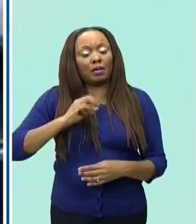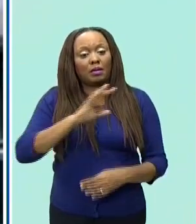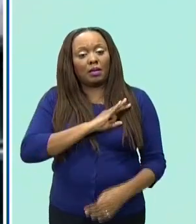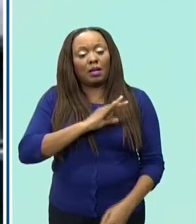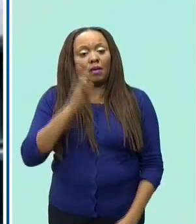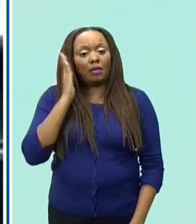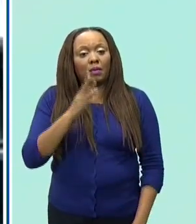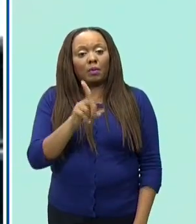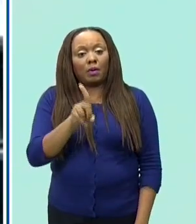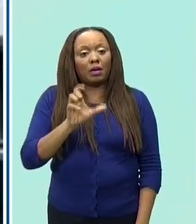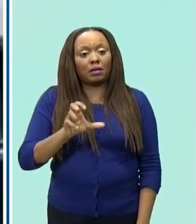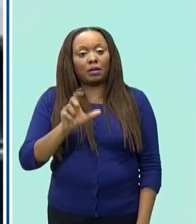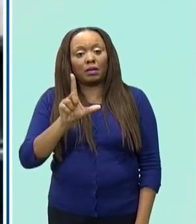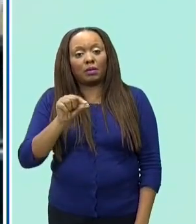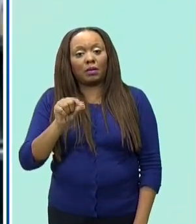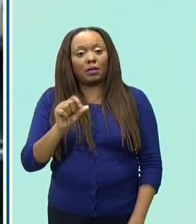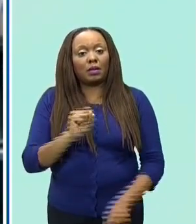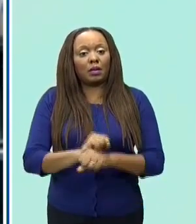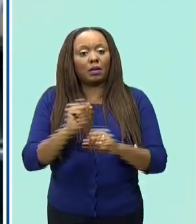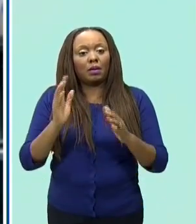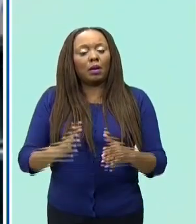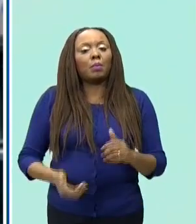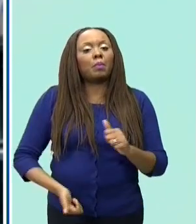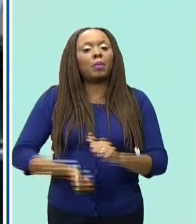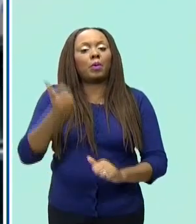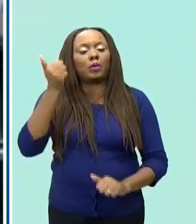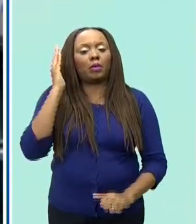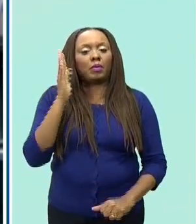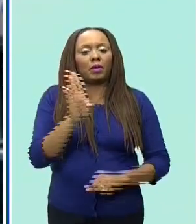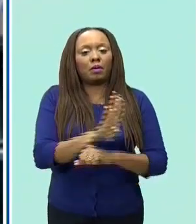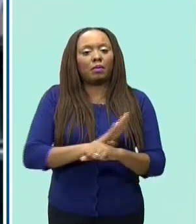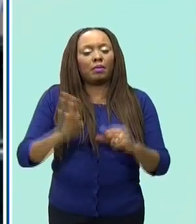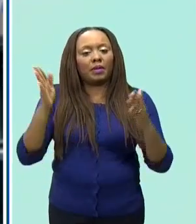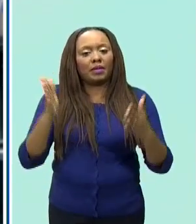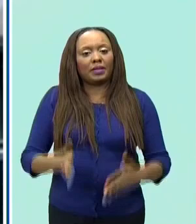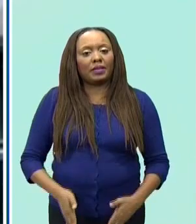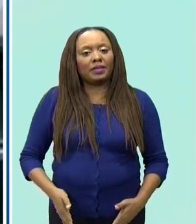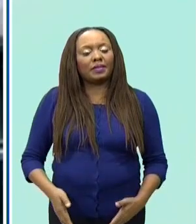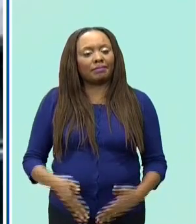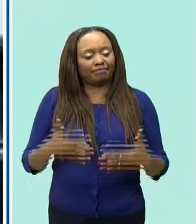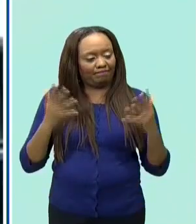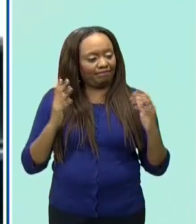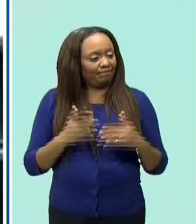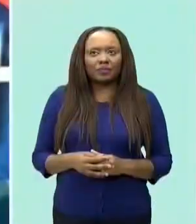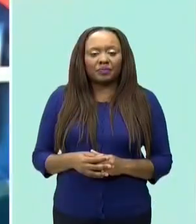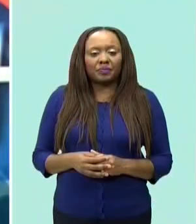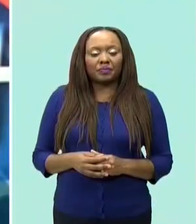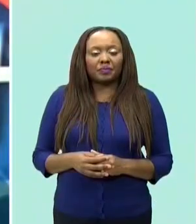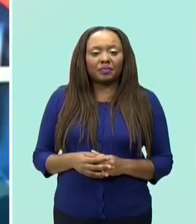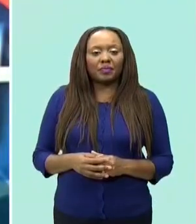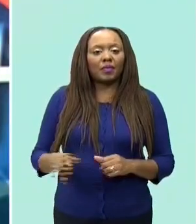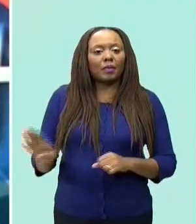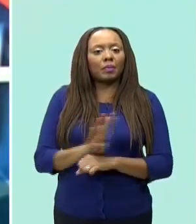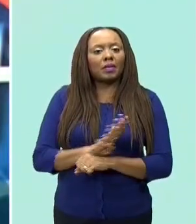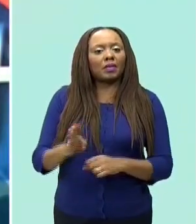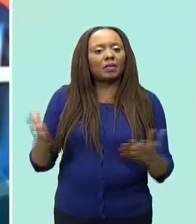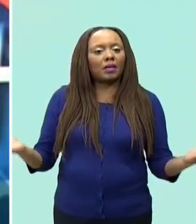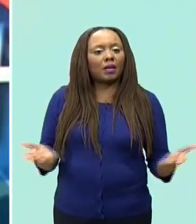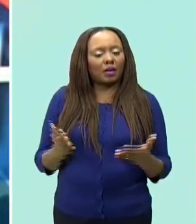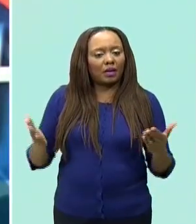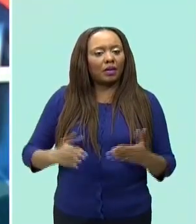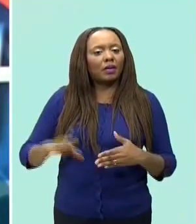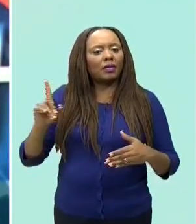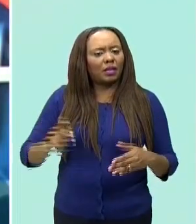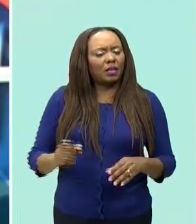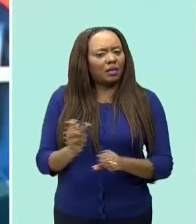will be 120 employees, the majority of whom will be Barbadian. It's back to you, Lisa. Local businesses have been